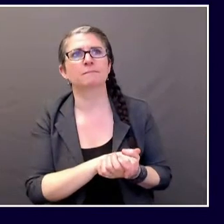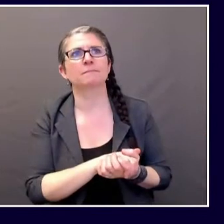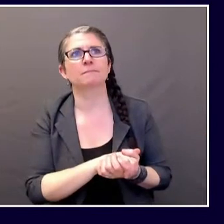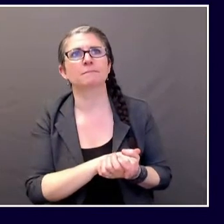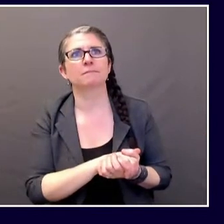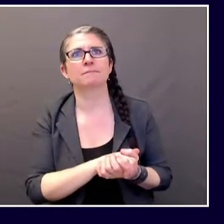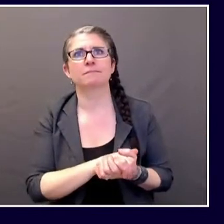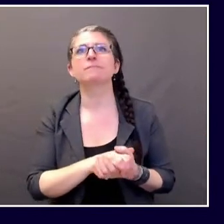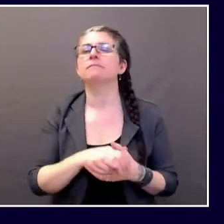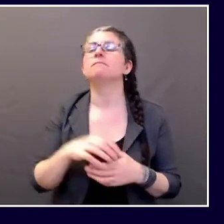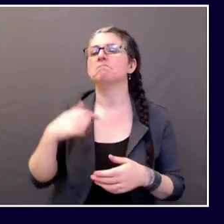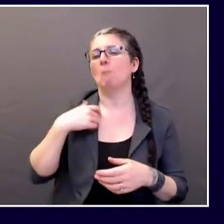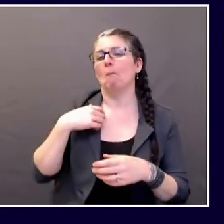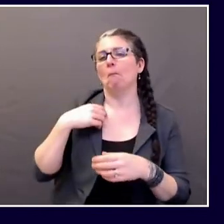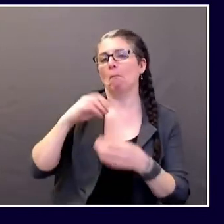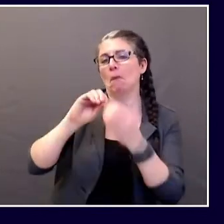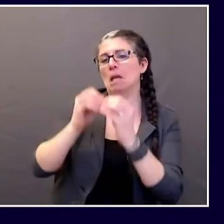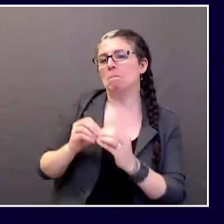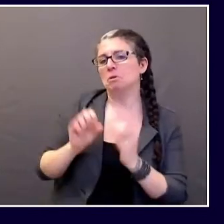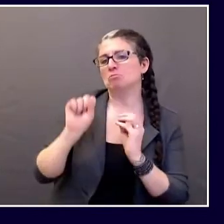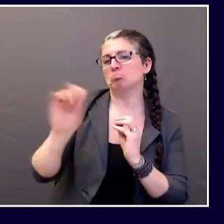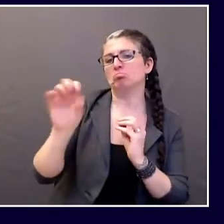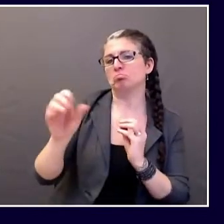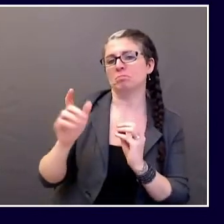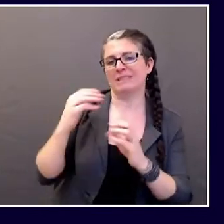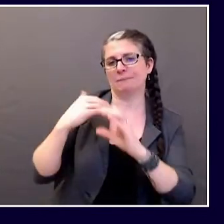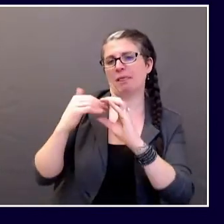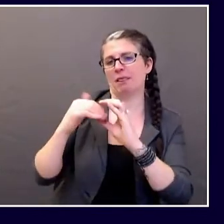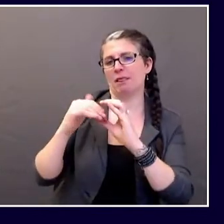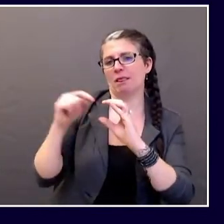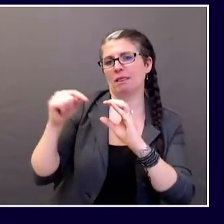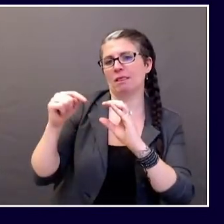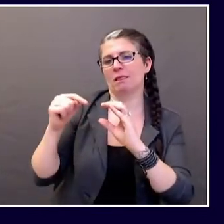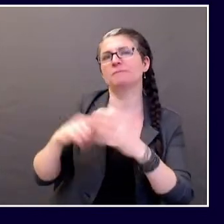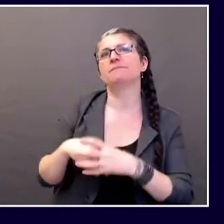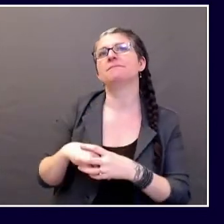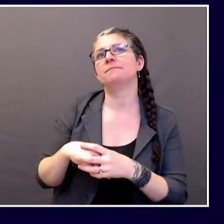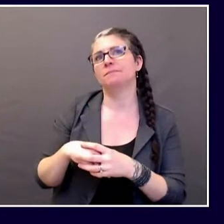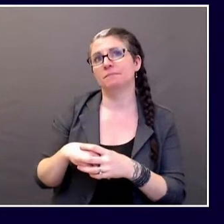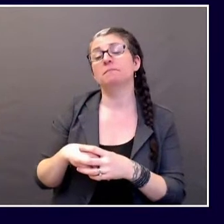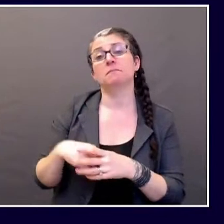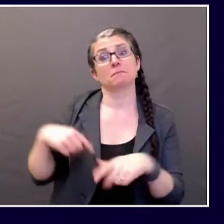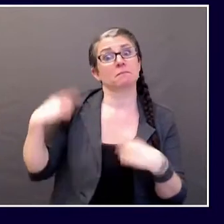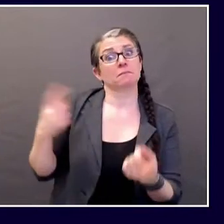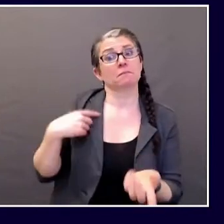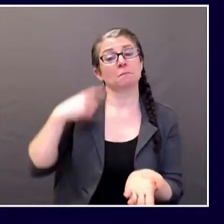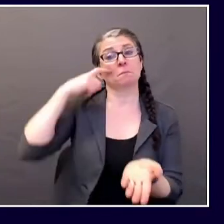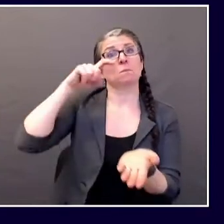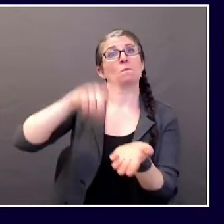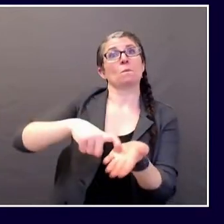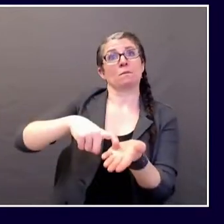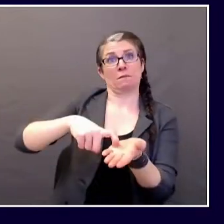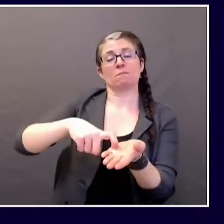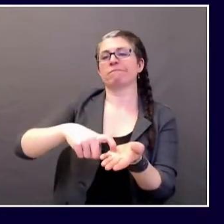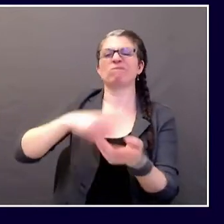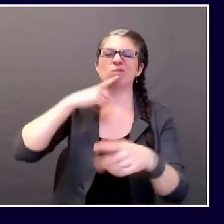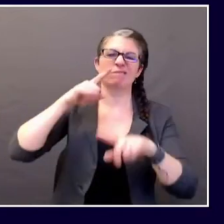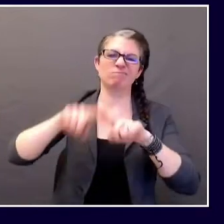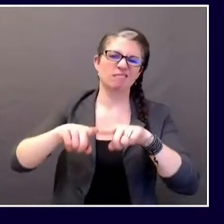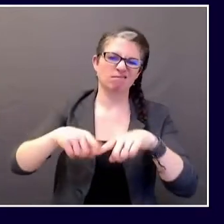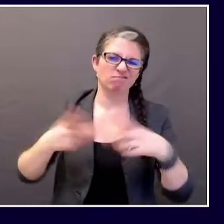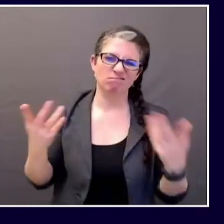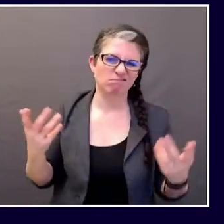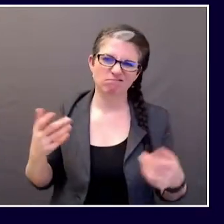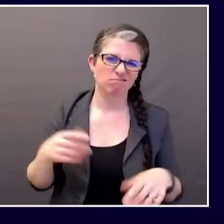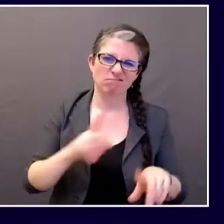varied. As one would expect across any broad population, and I don't want to misremember a